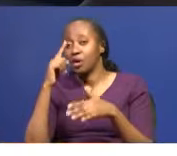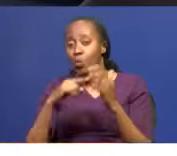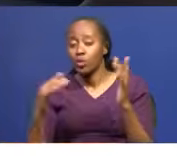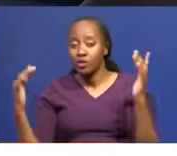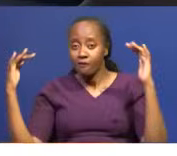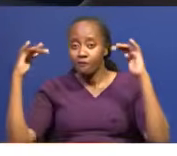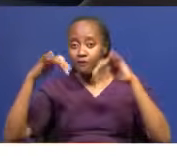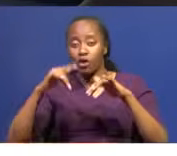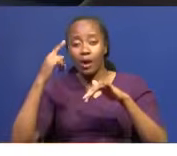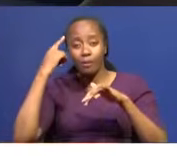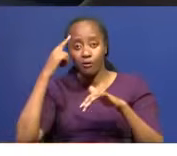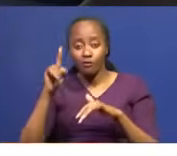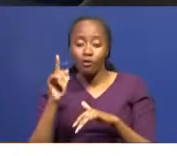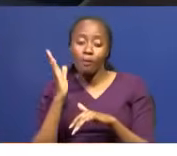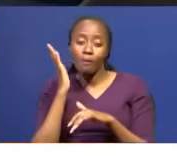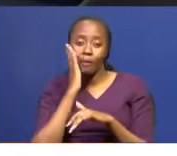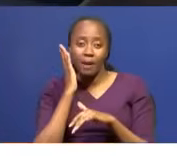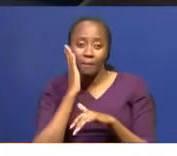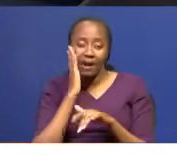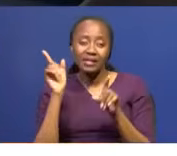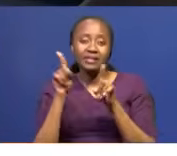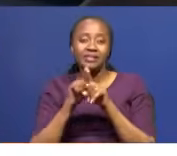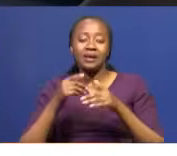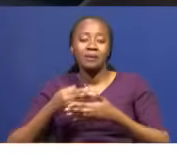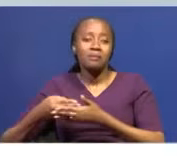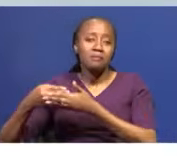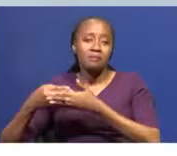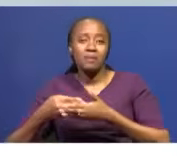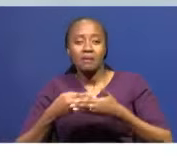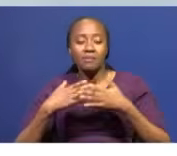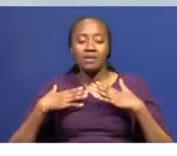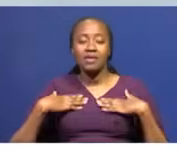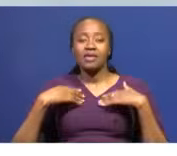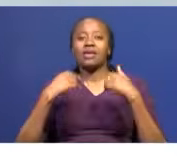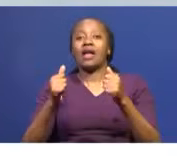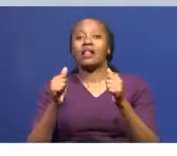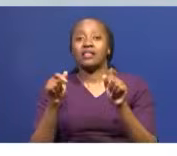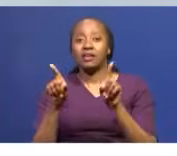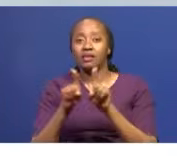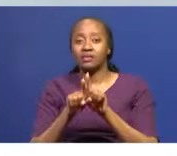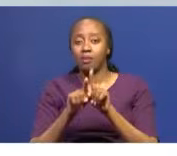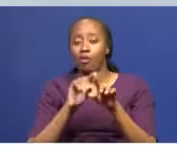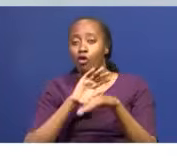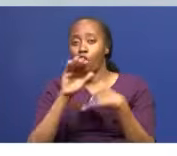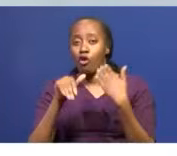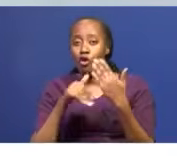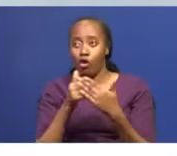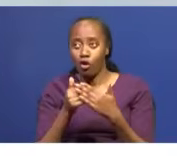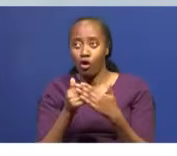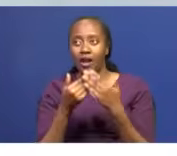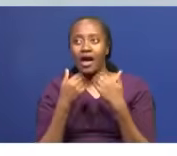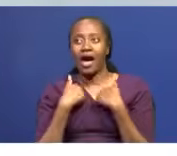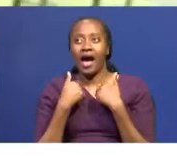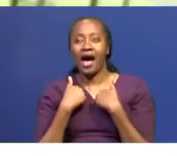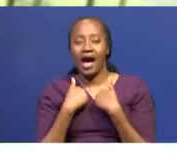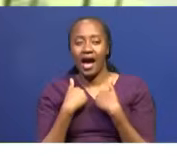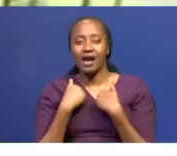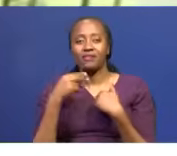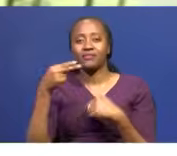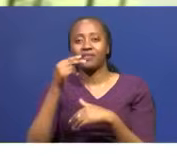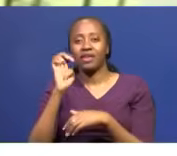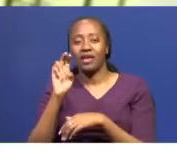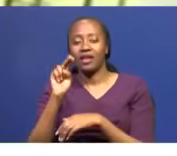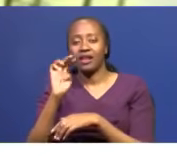focused on maternal and newborn health. Convened under the health NGO network HENET, the event called for an end to